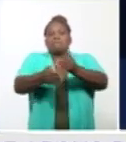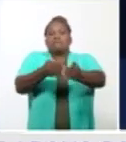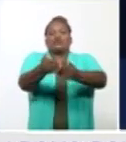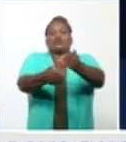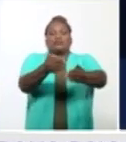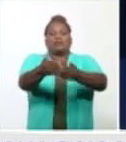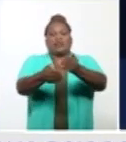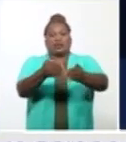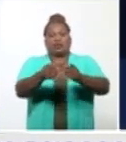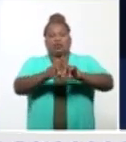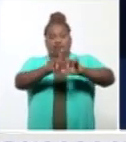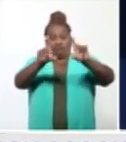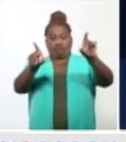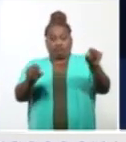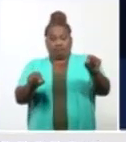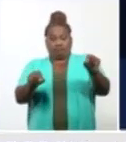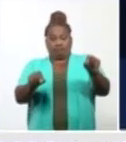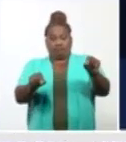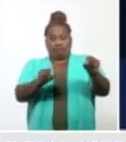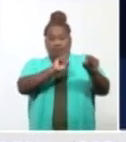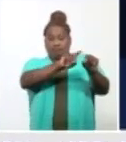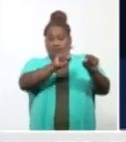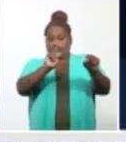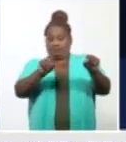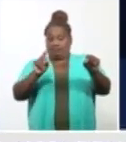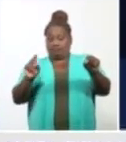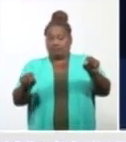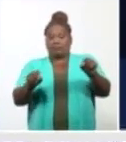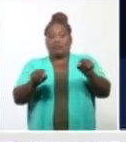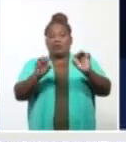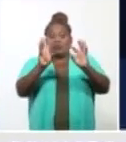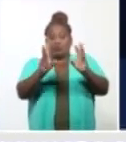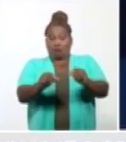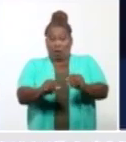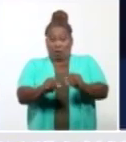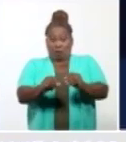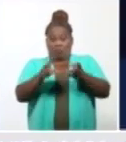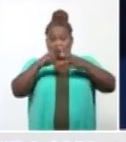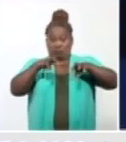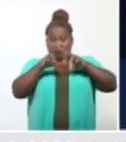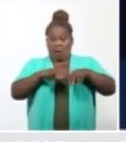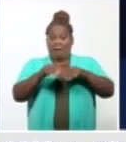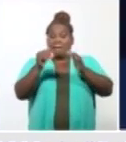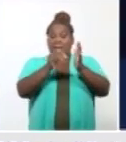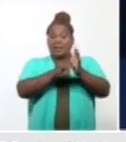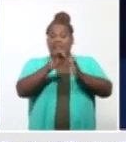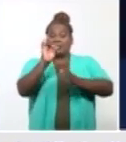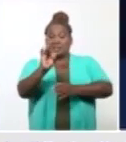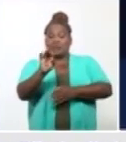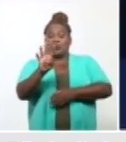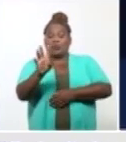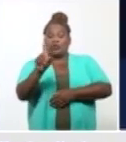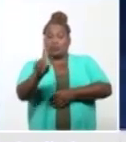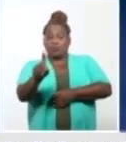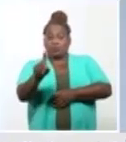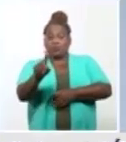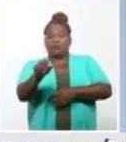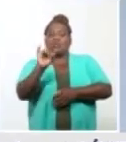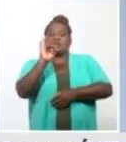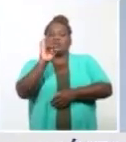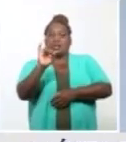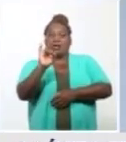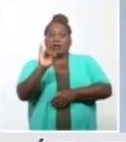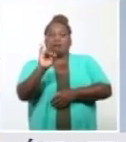biology laboratories in these three provinces, all of the provinces send their samples for resultaron processing. 6 muestras